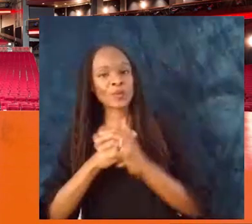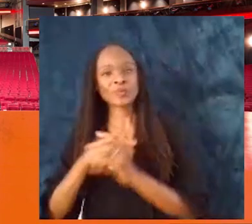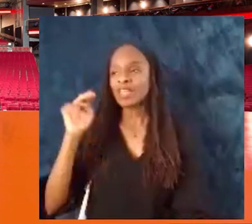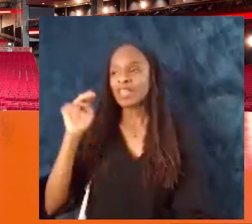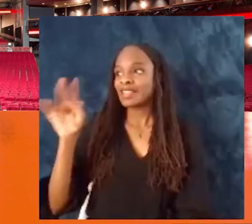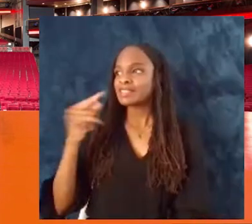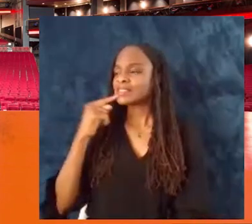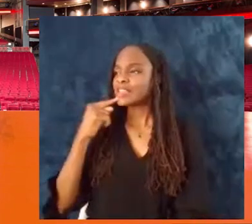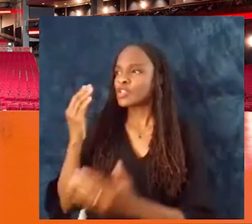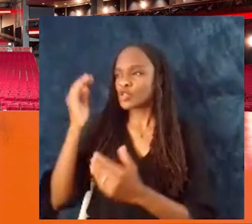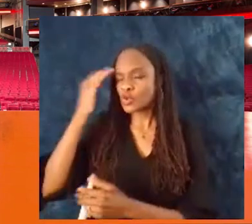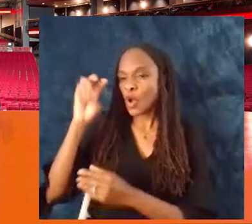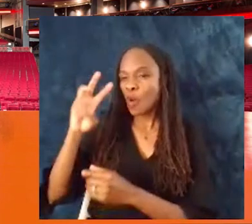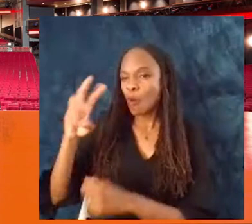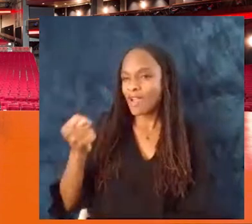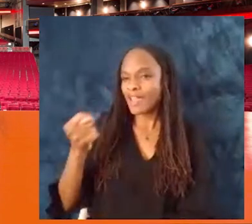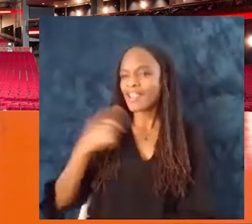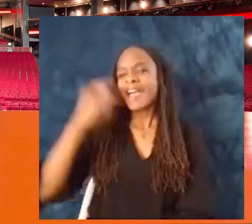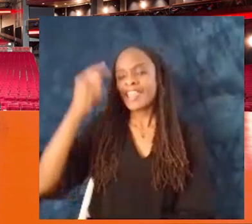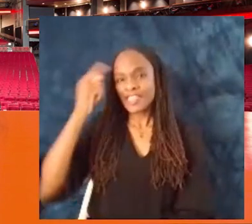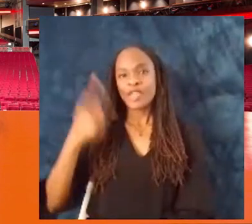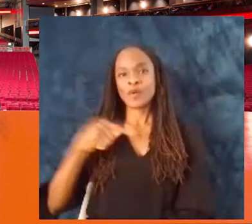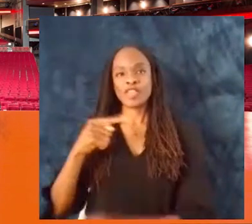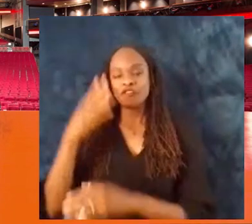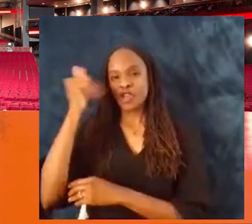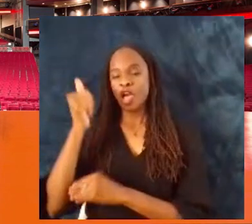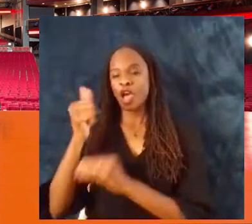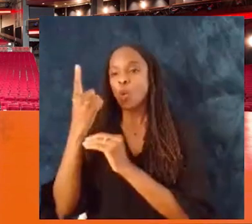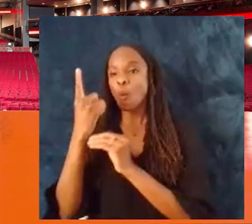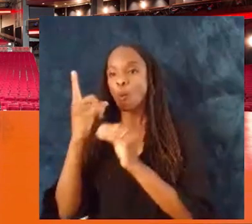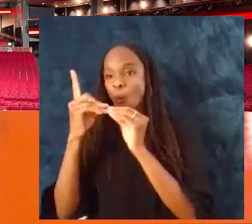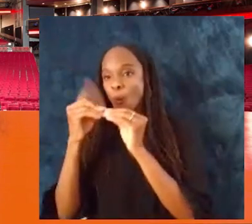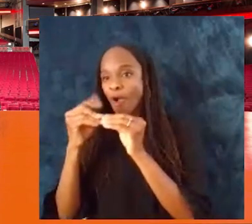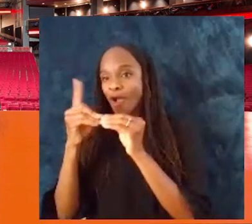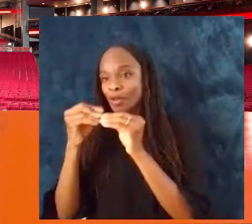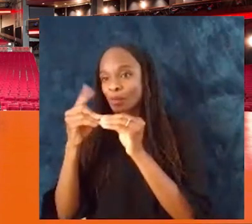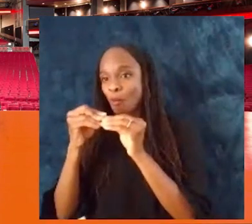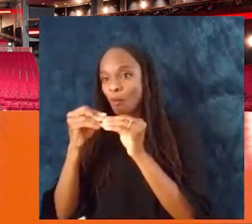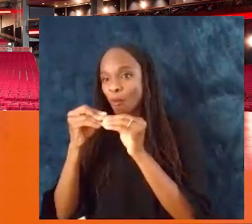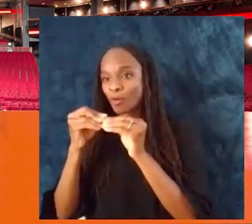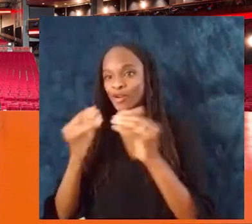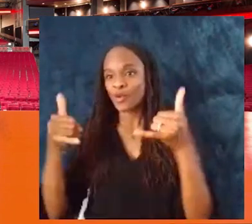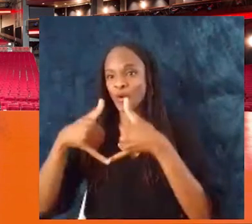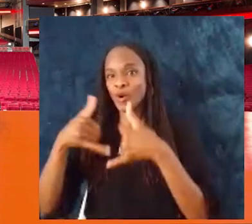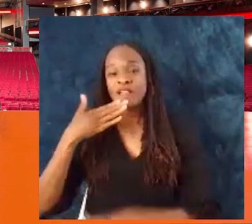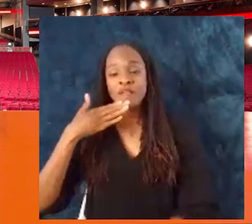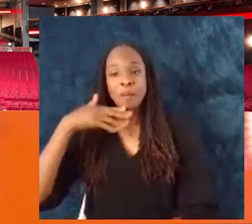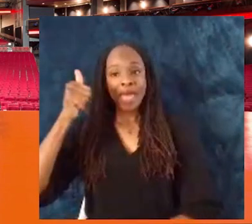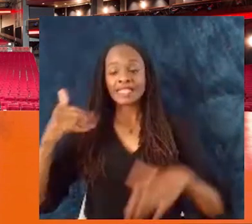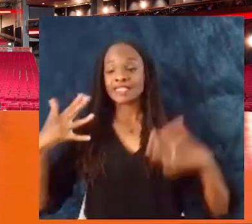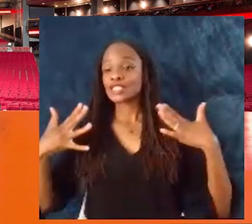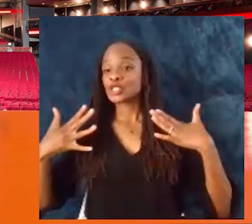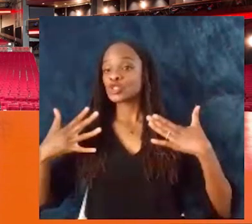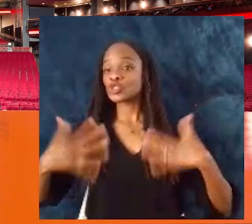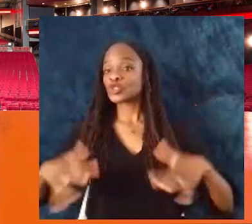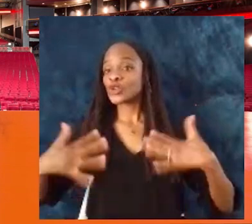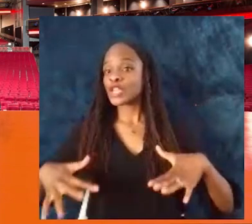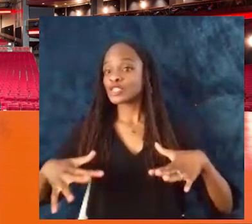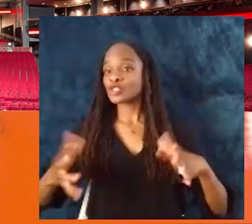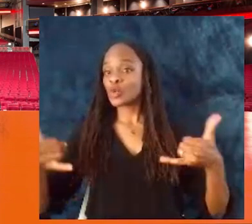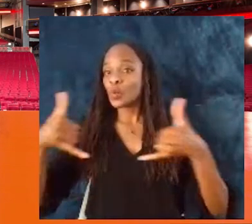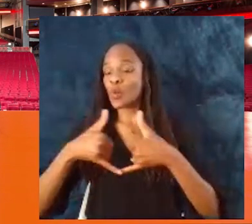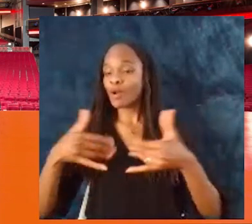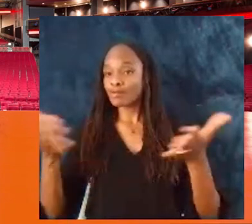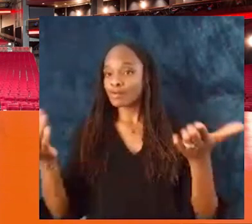we forgot one more award. What? Best Dressed Award. I mean, come on. I